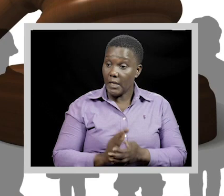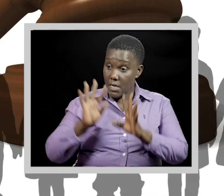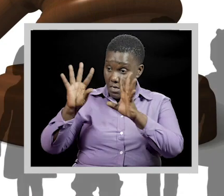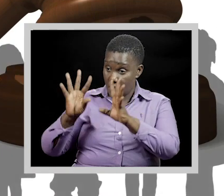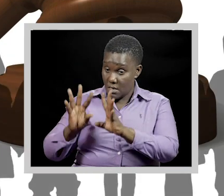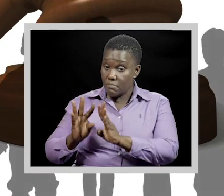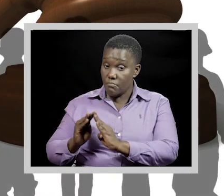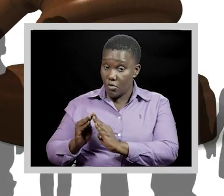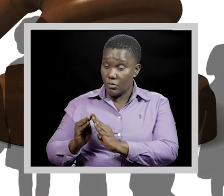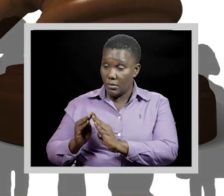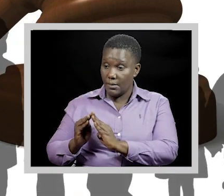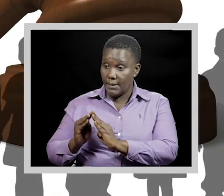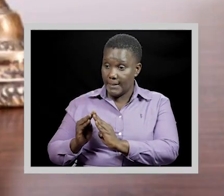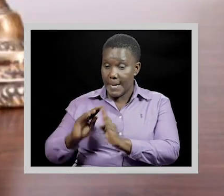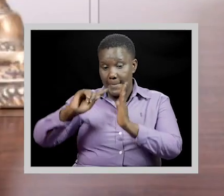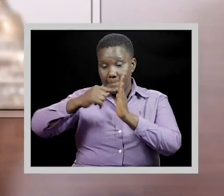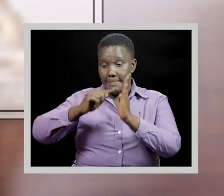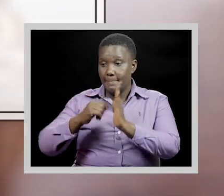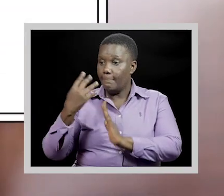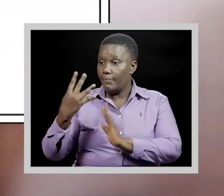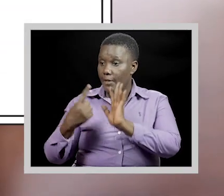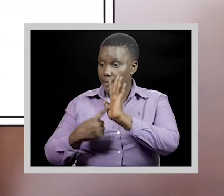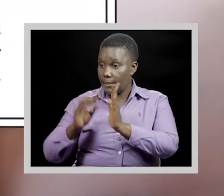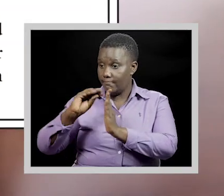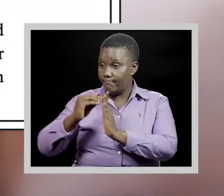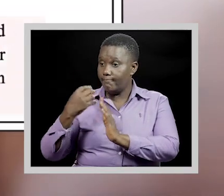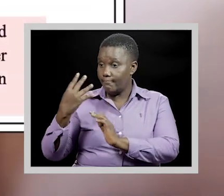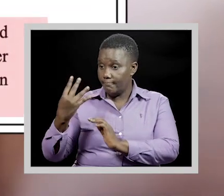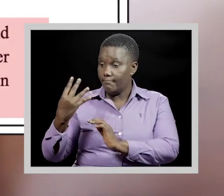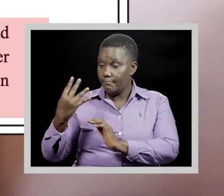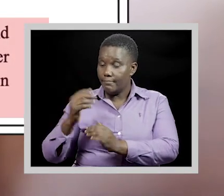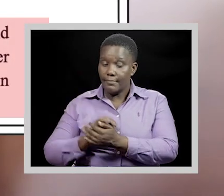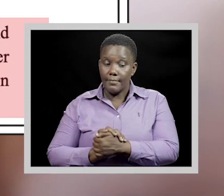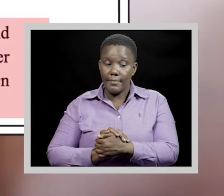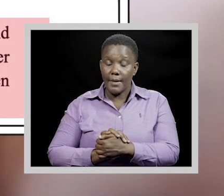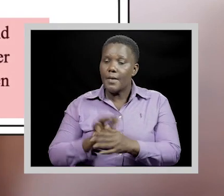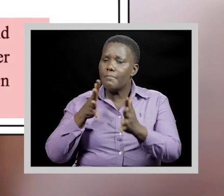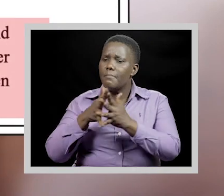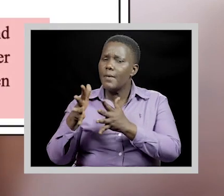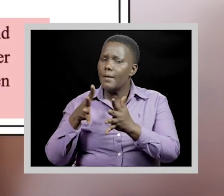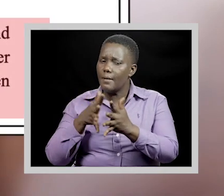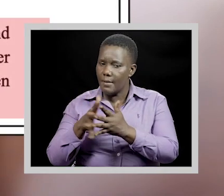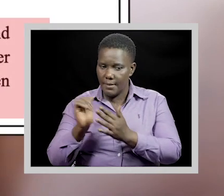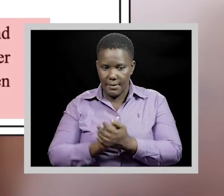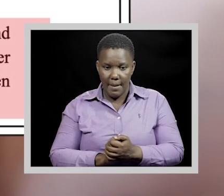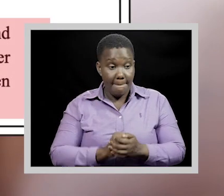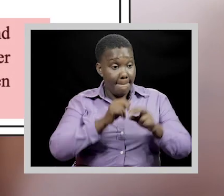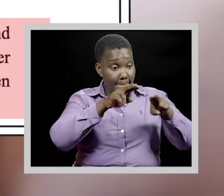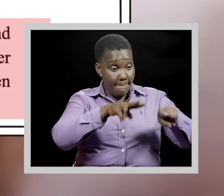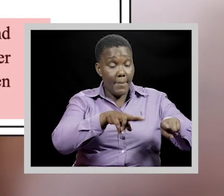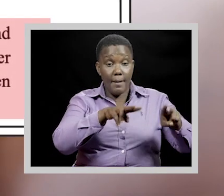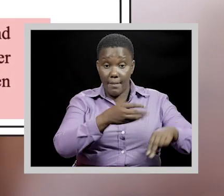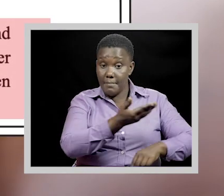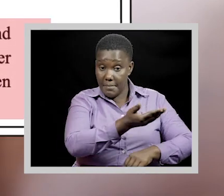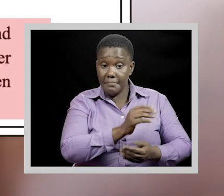Social inquiry report. Rule 46, Subrule 4 of the Juvenile Court Rules states that